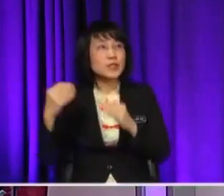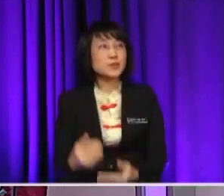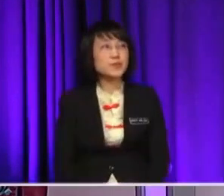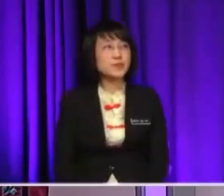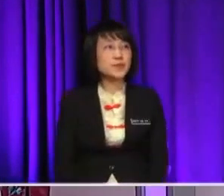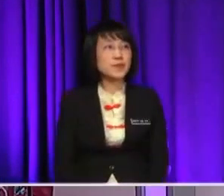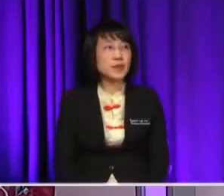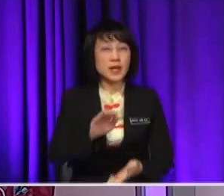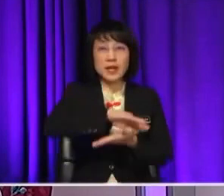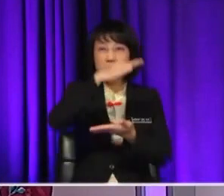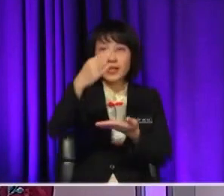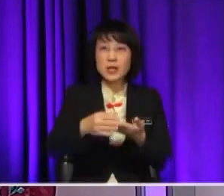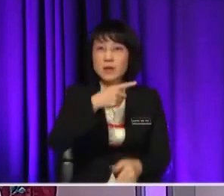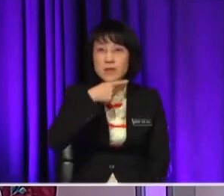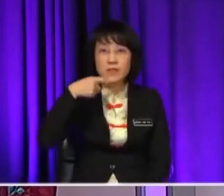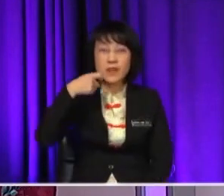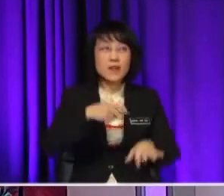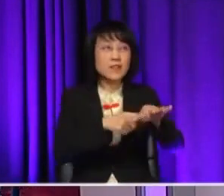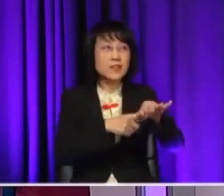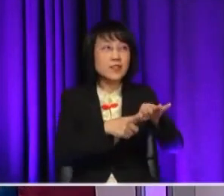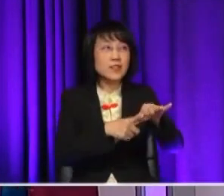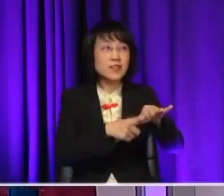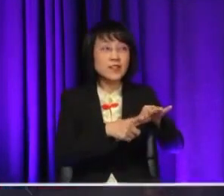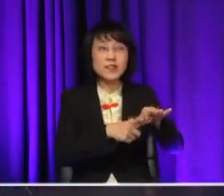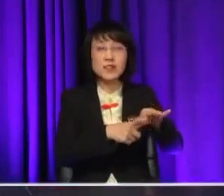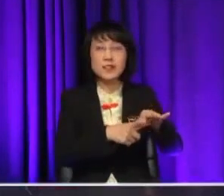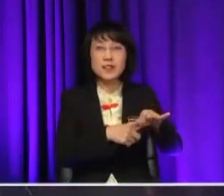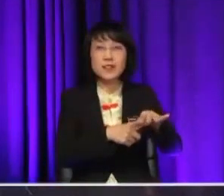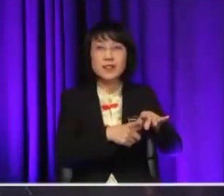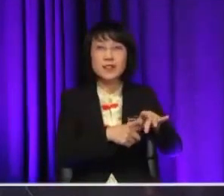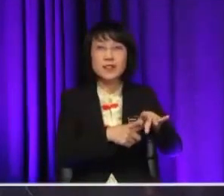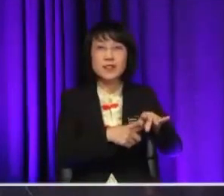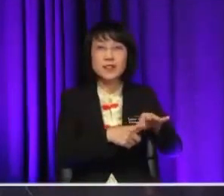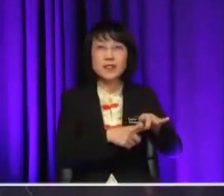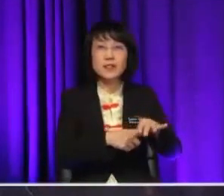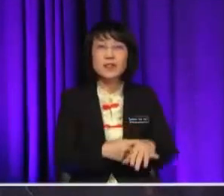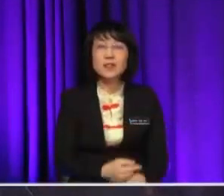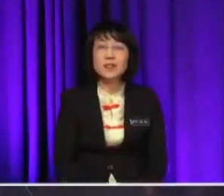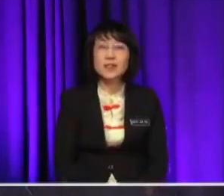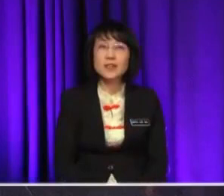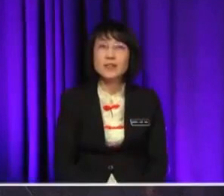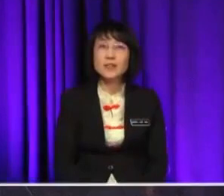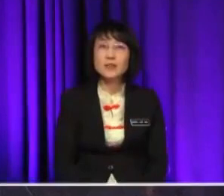Year, that's what we get. A heap of dry leaves. Yeah. Of course, here it's more towards